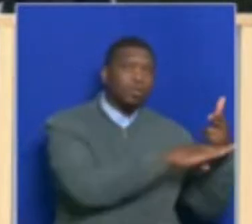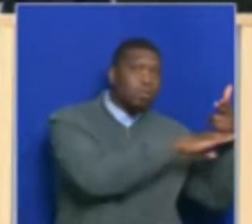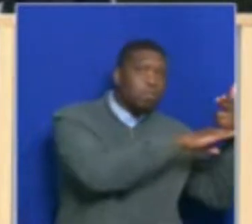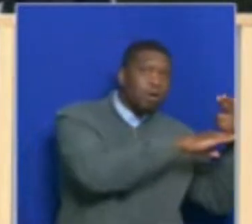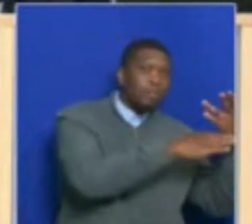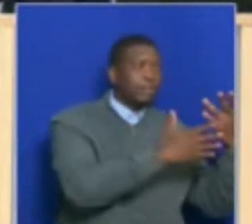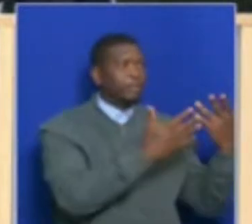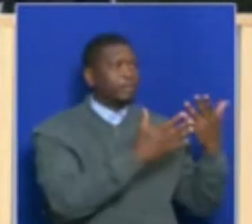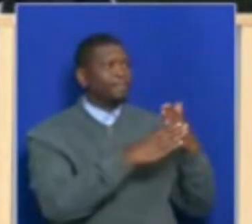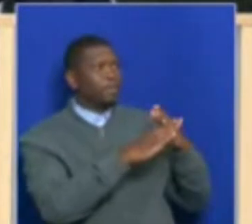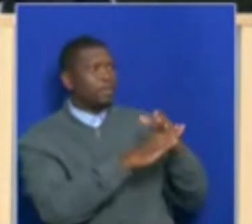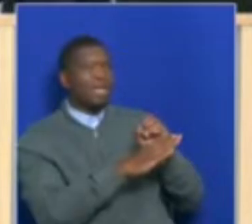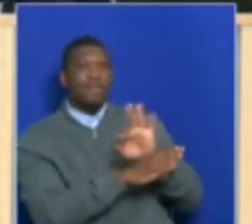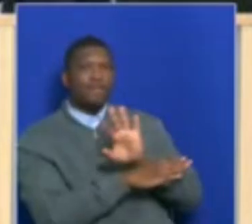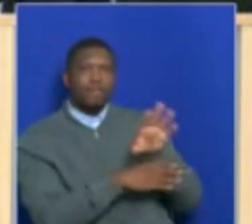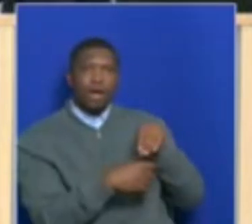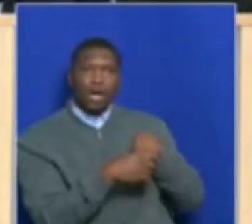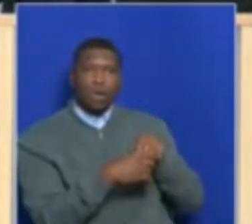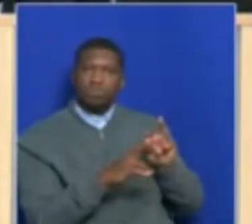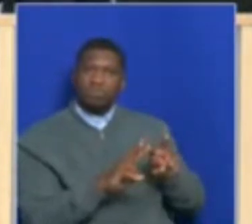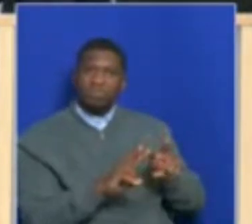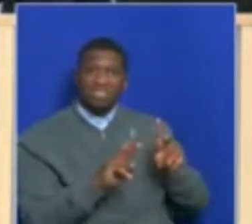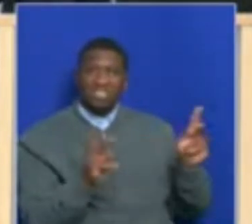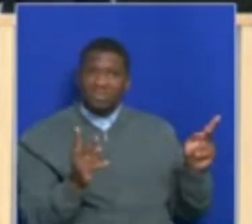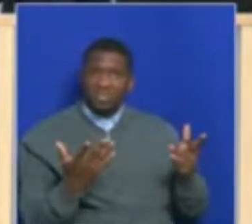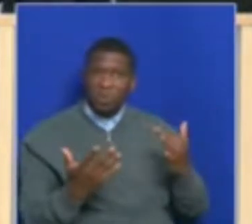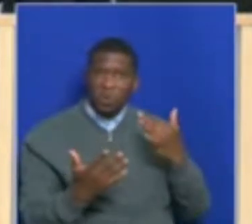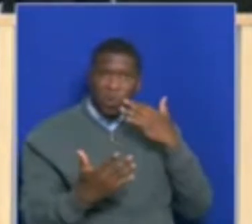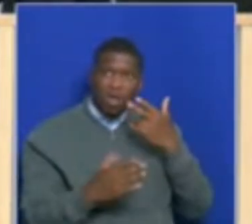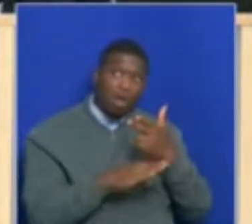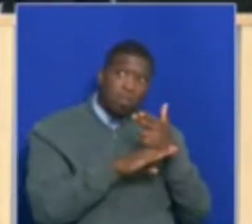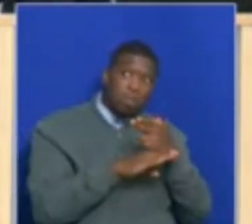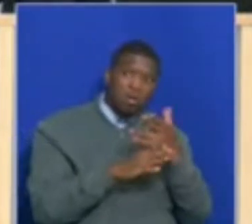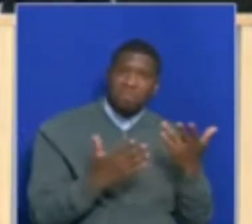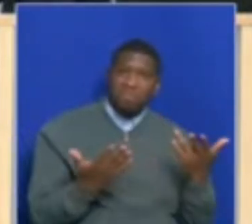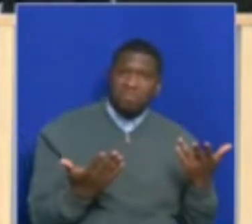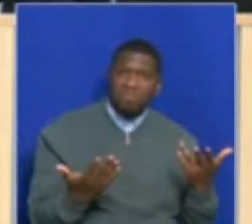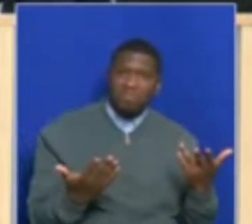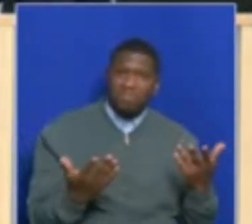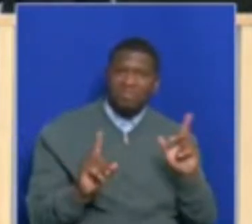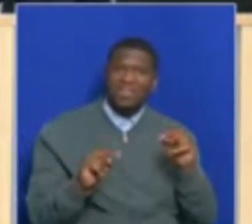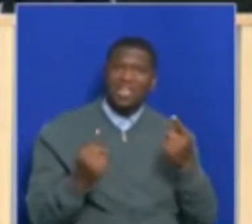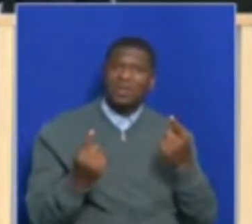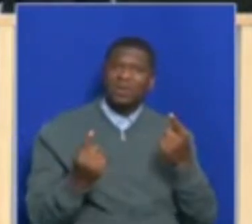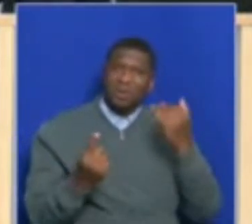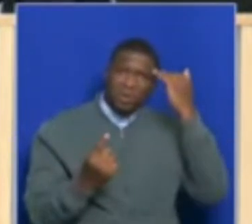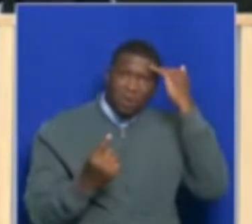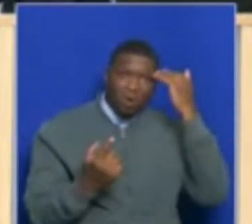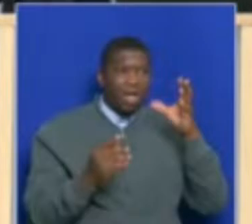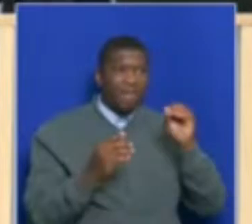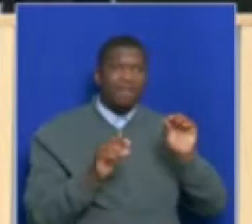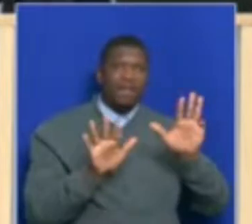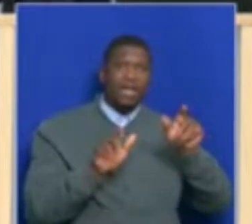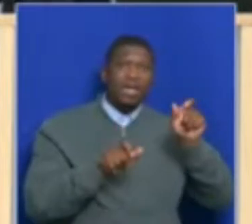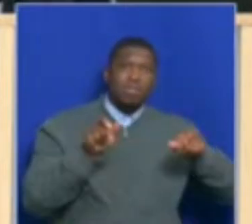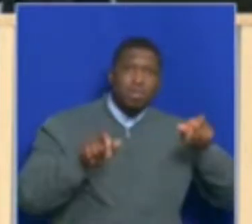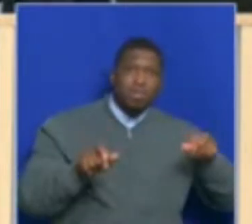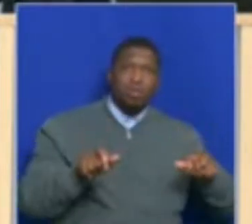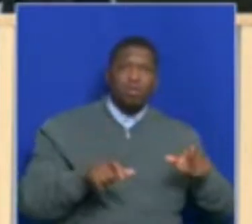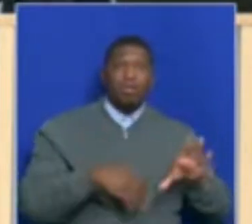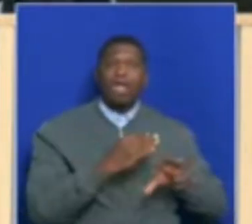house yourself when you are shot at, you can't tell whether there are 9 people in there and there are only 3